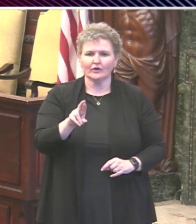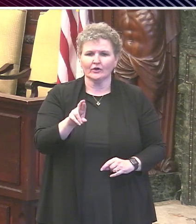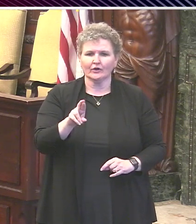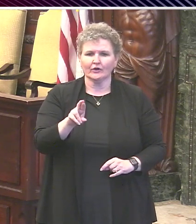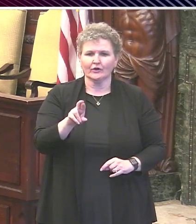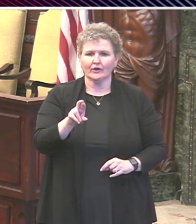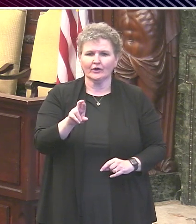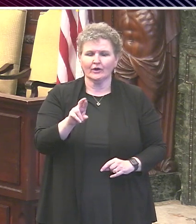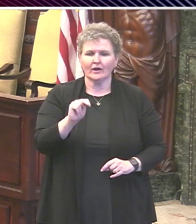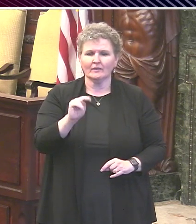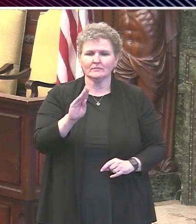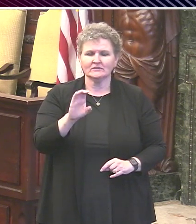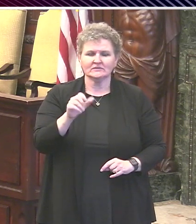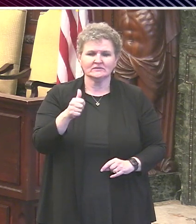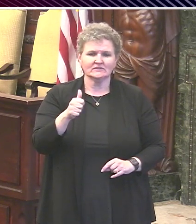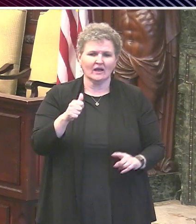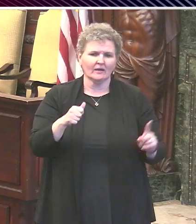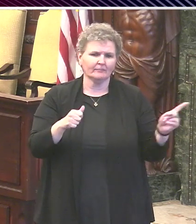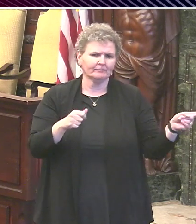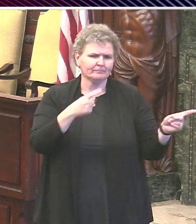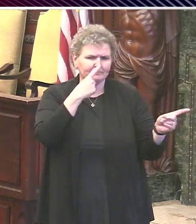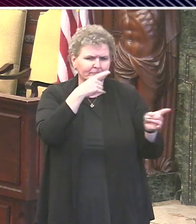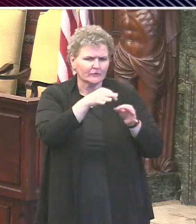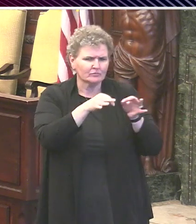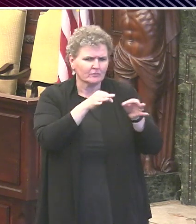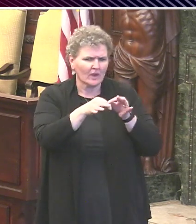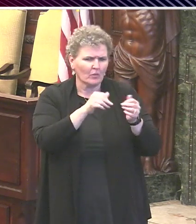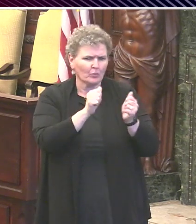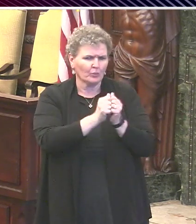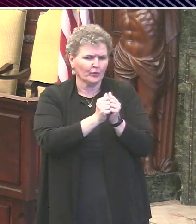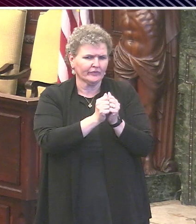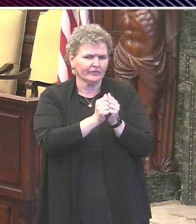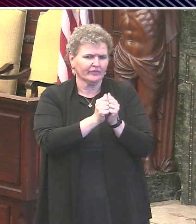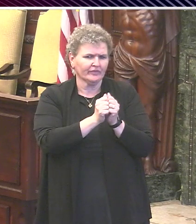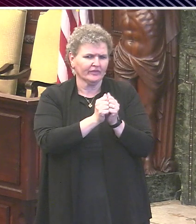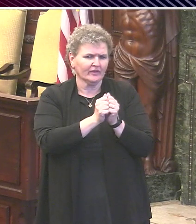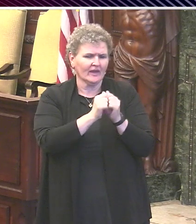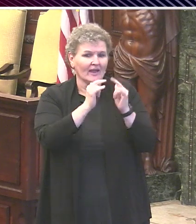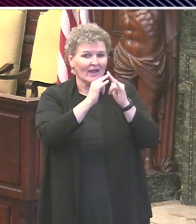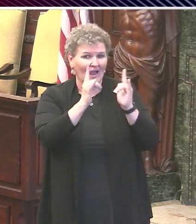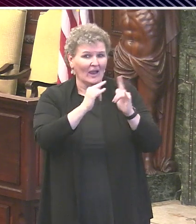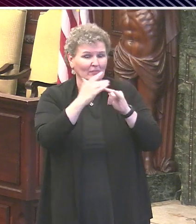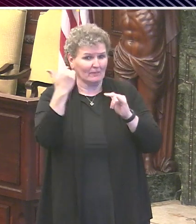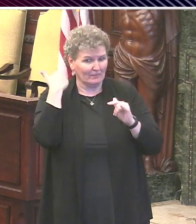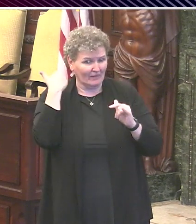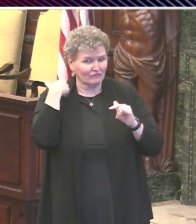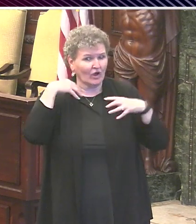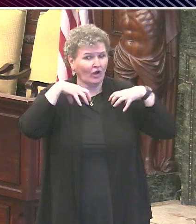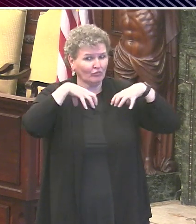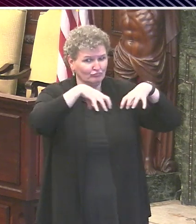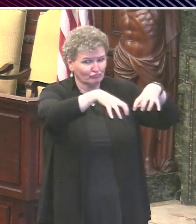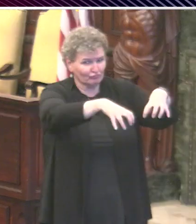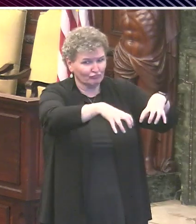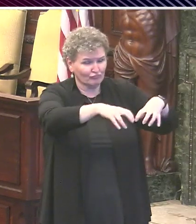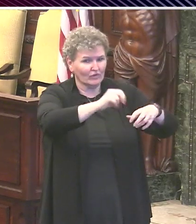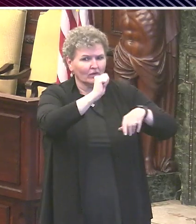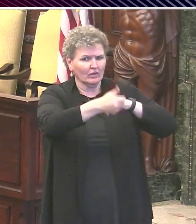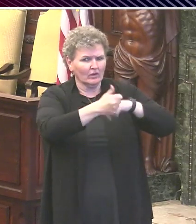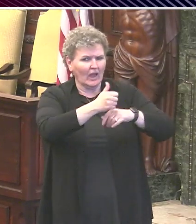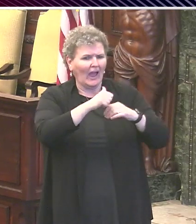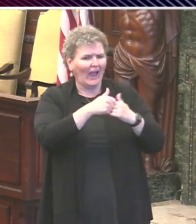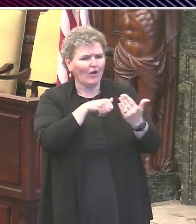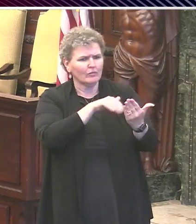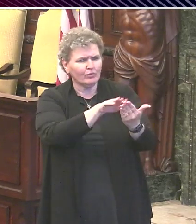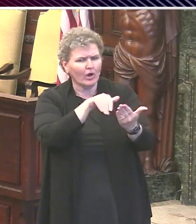you please describe how the city has removed these kinds of encampments in the past, the techniques that are used? Brian, you want to take that?